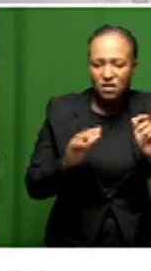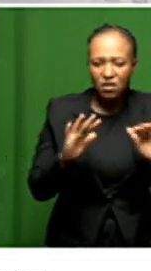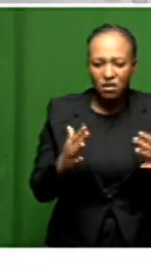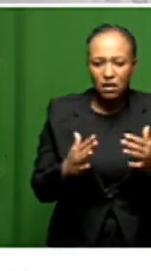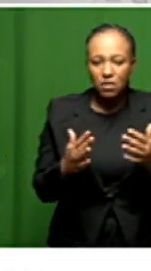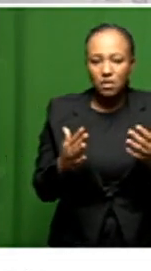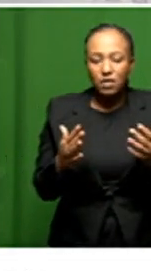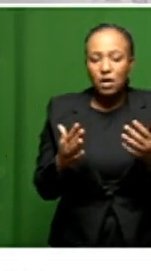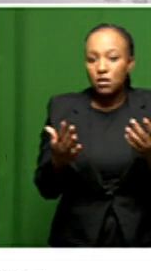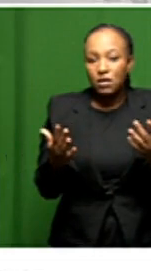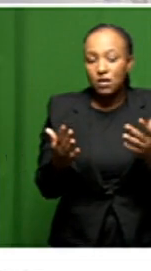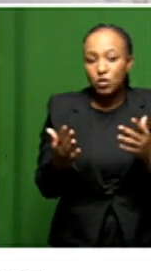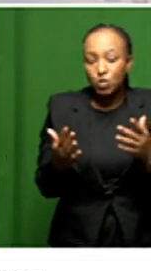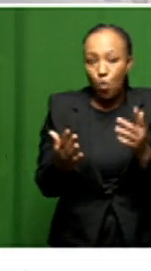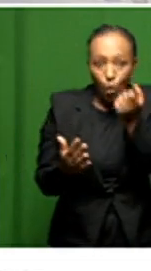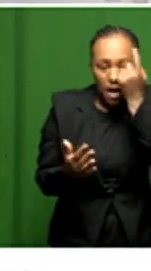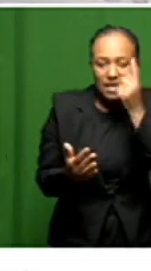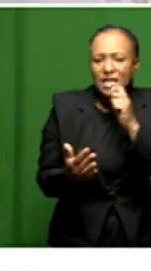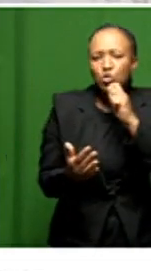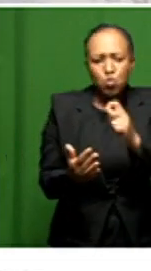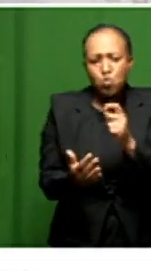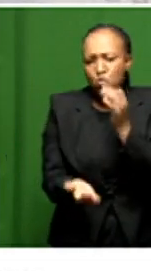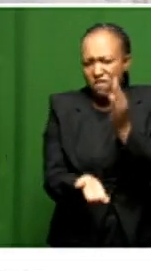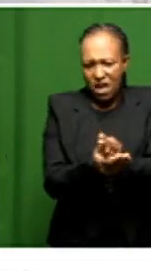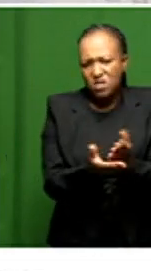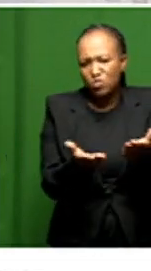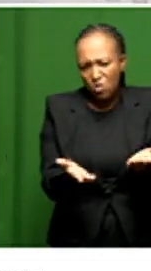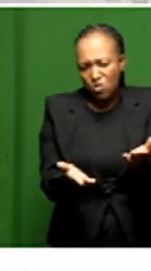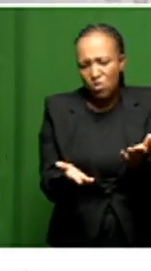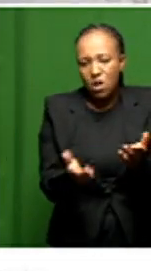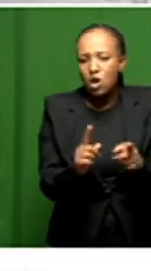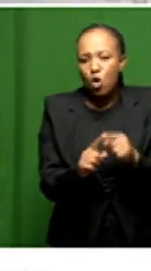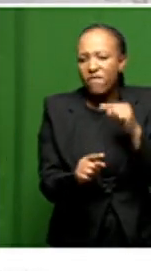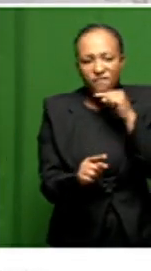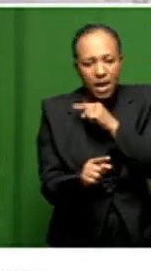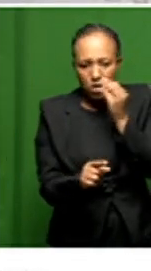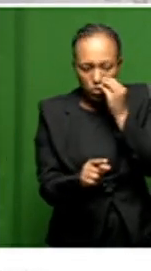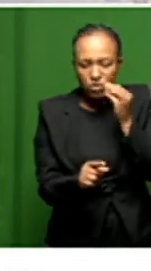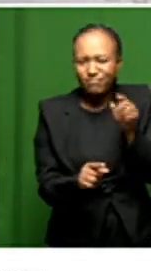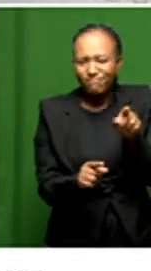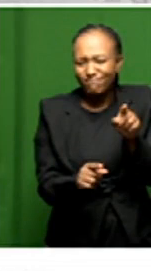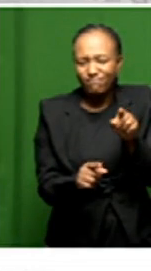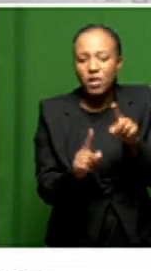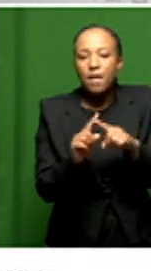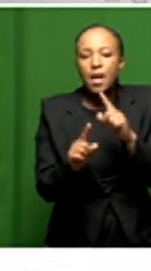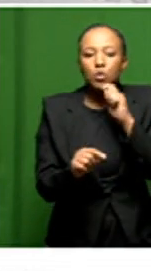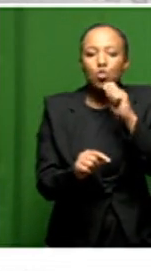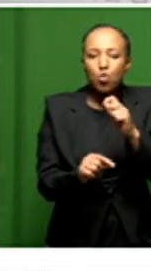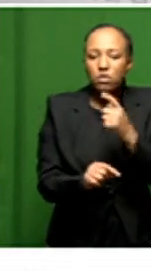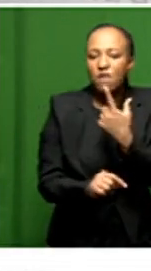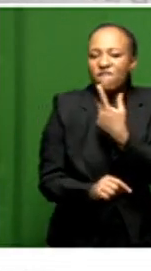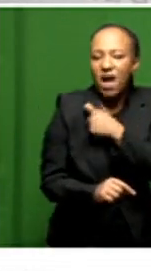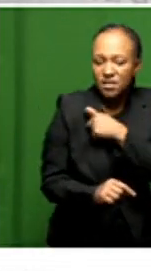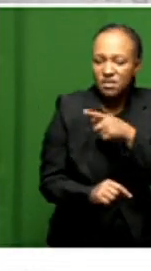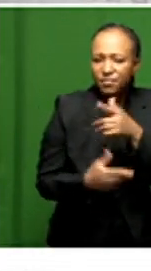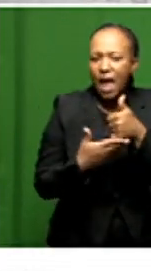I don't want to say the true facts, but yes, as opposed to fake news, but the truth around the vaccine and